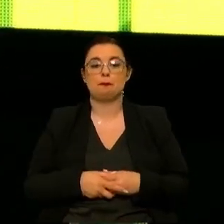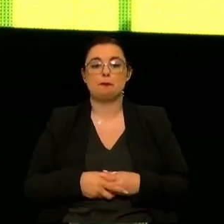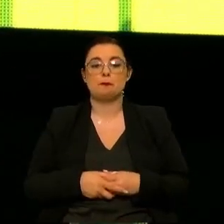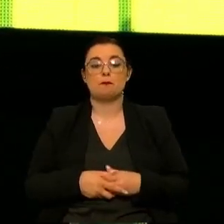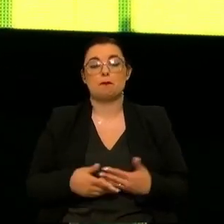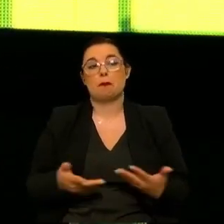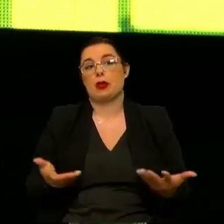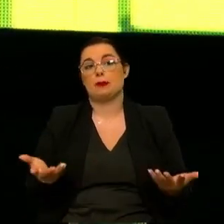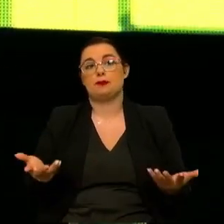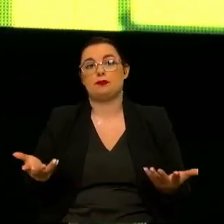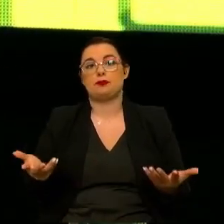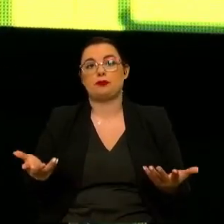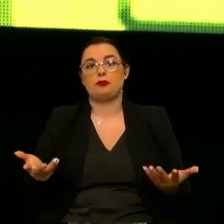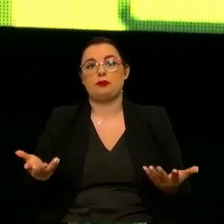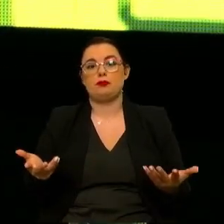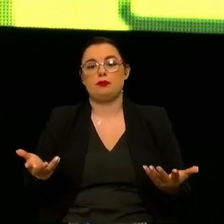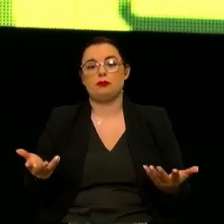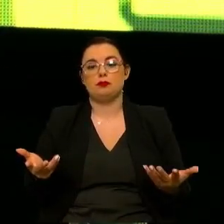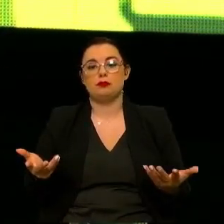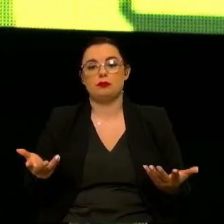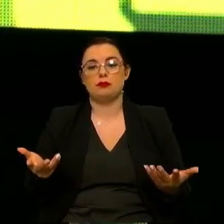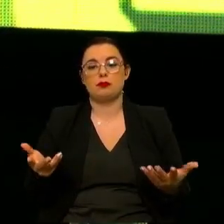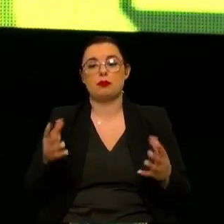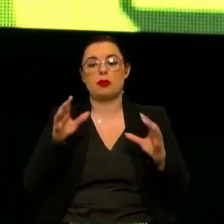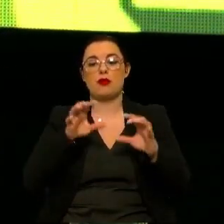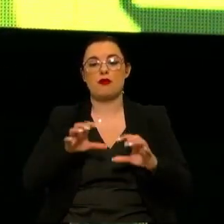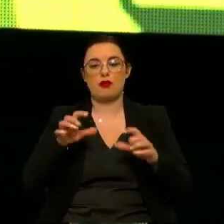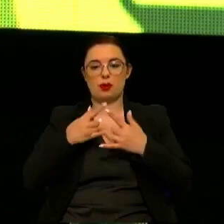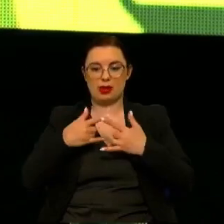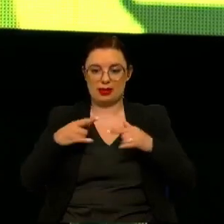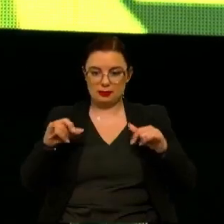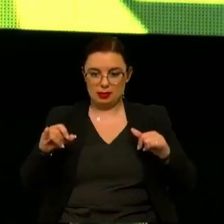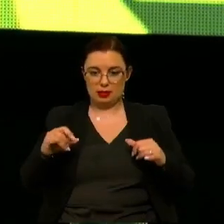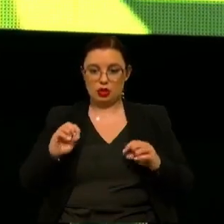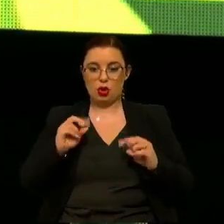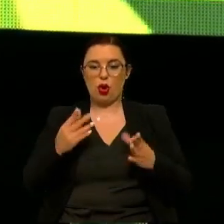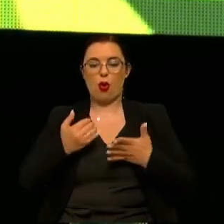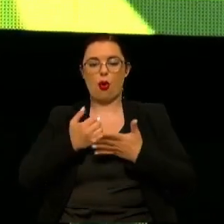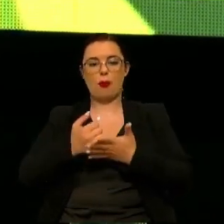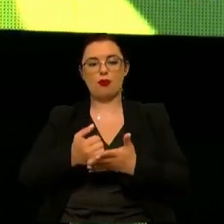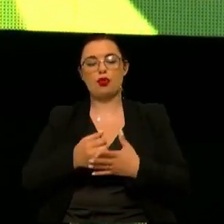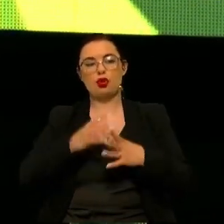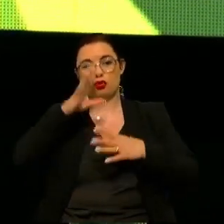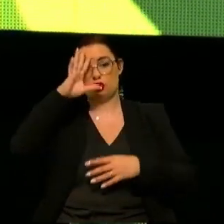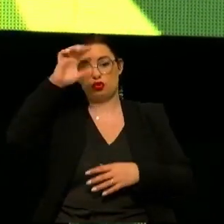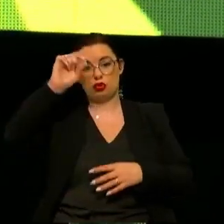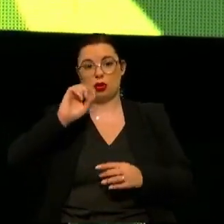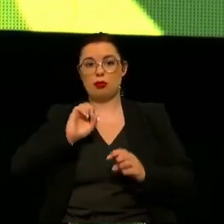strengthen competitive and excellence niches